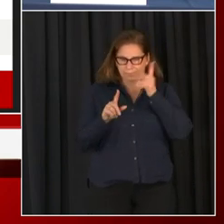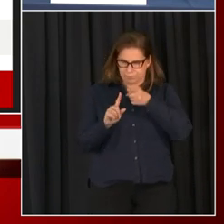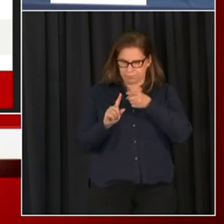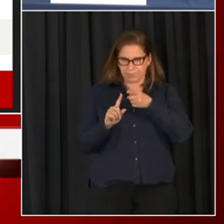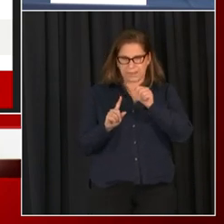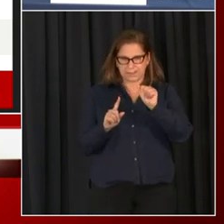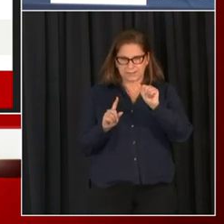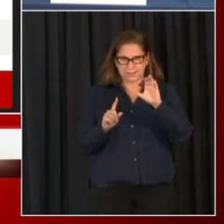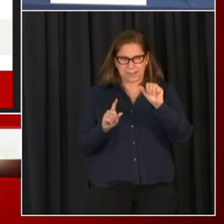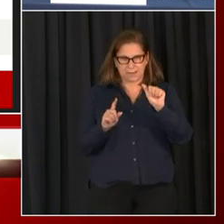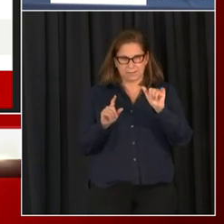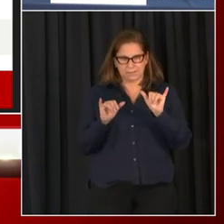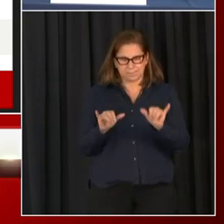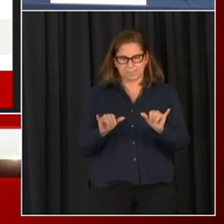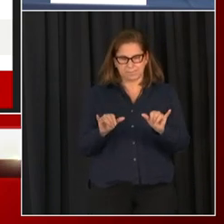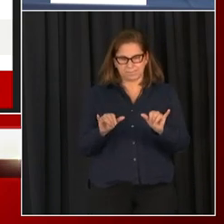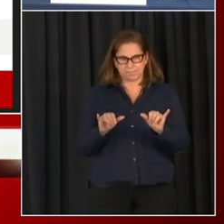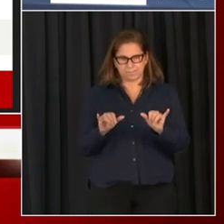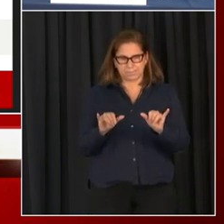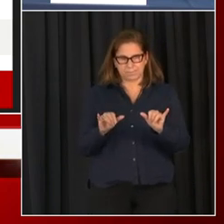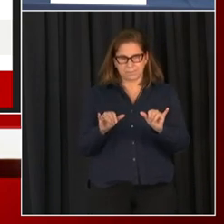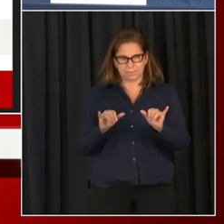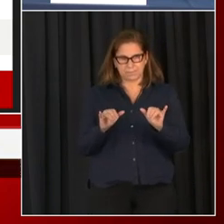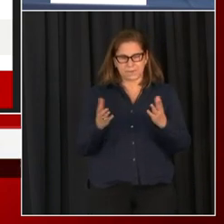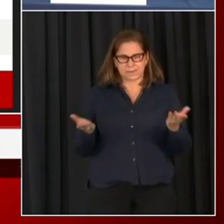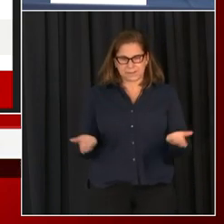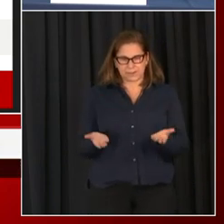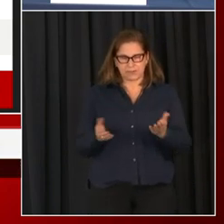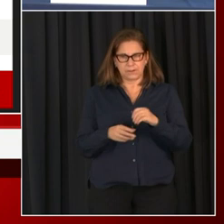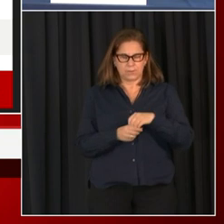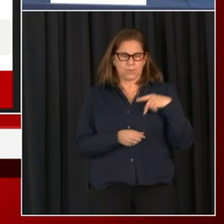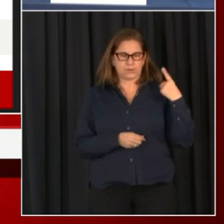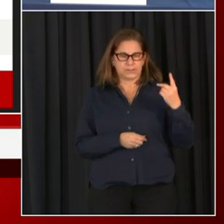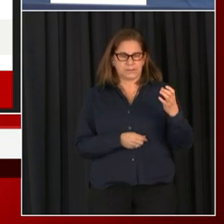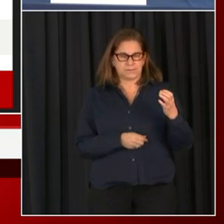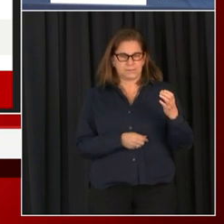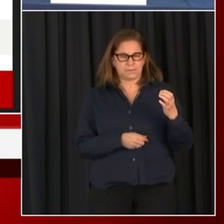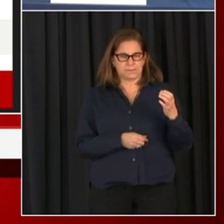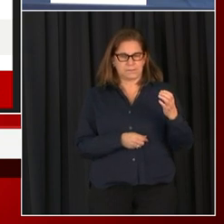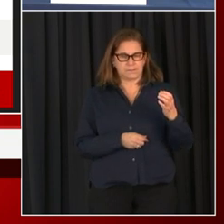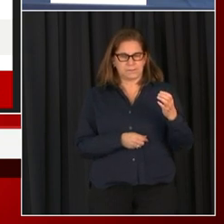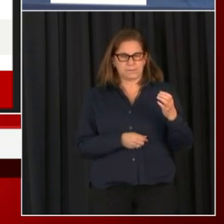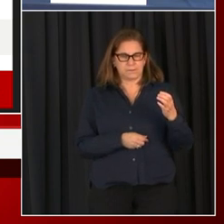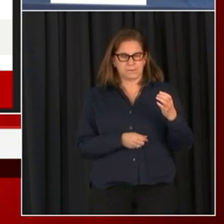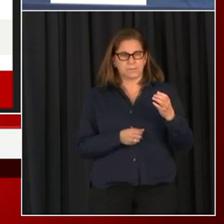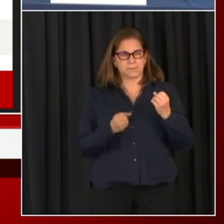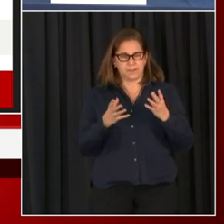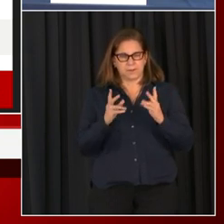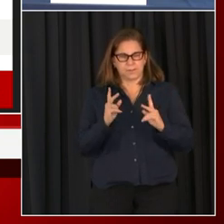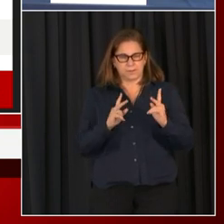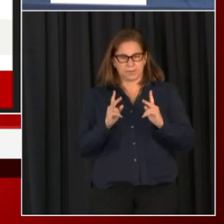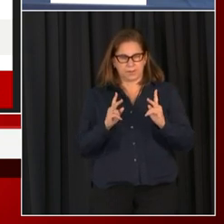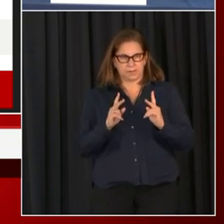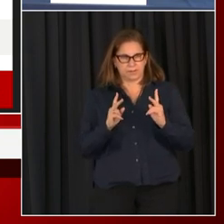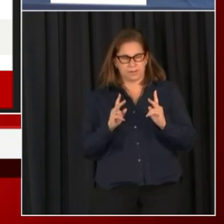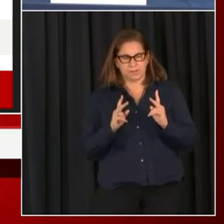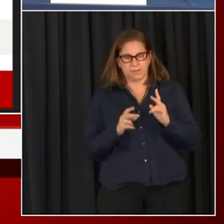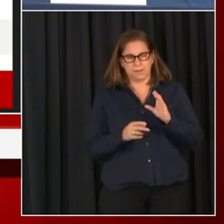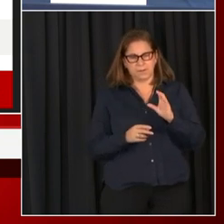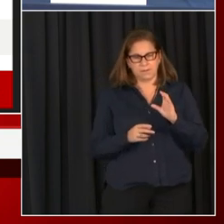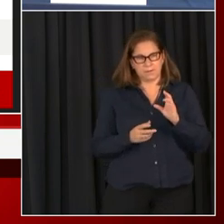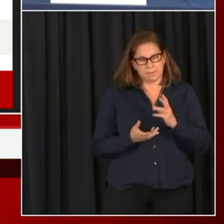enacted significant consumer protections that apply to health insurance